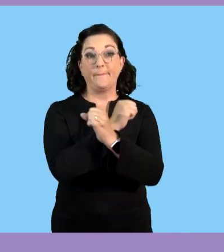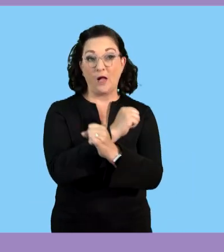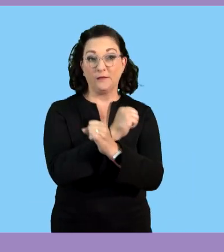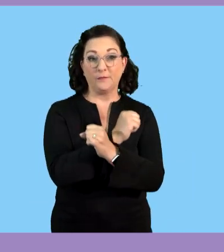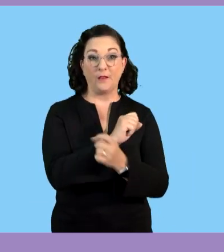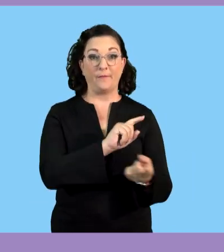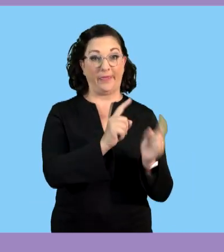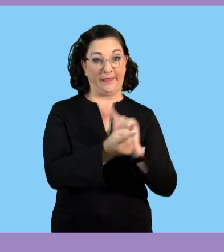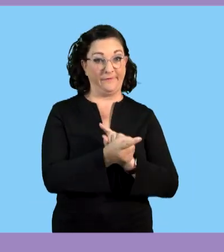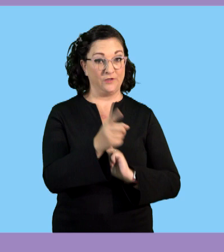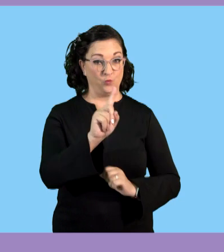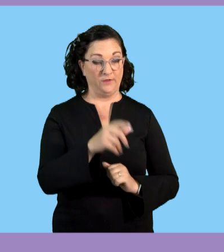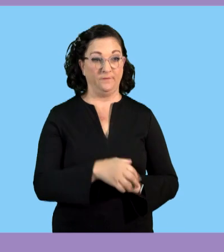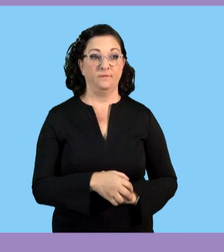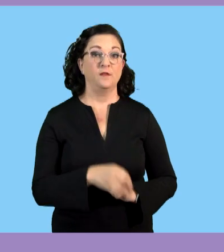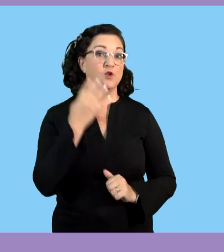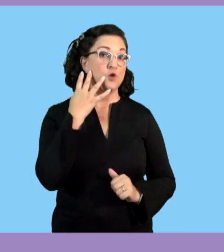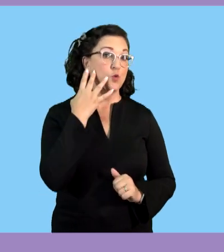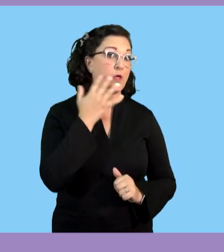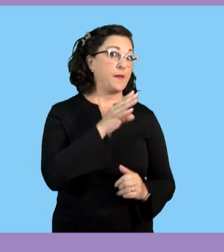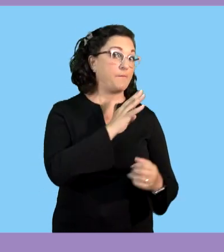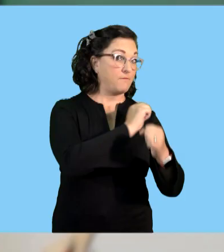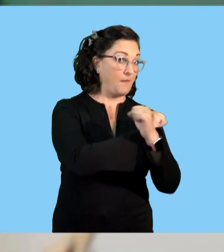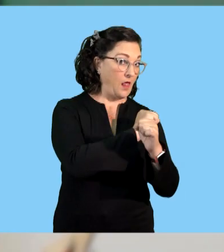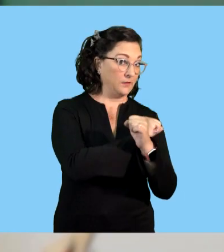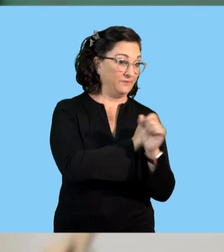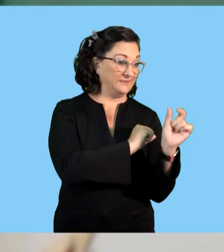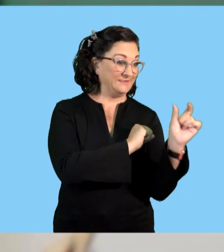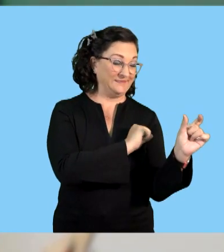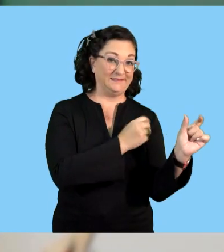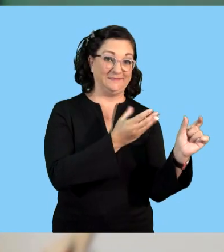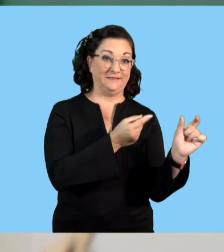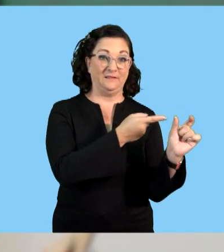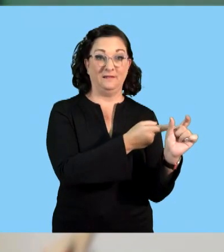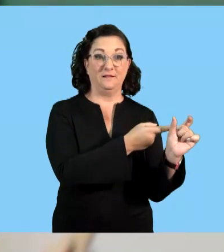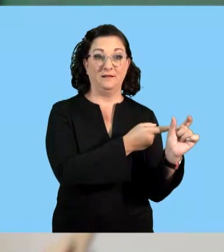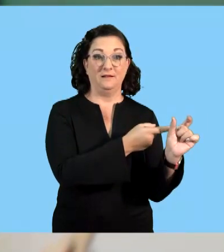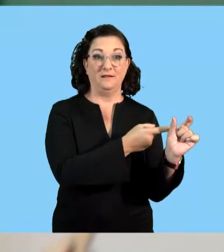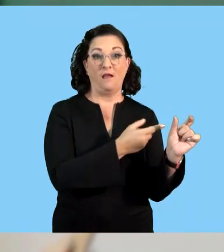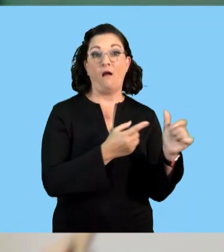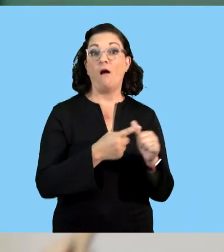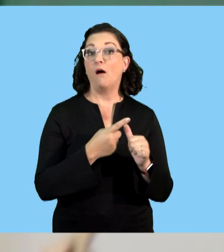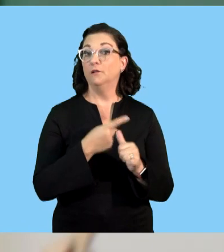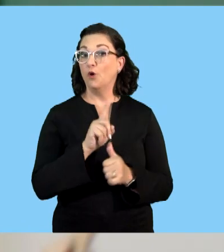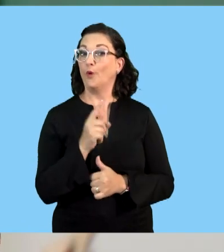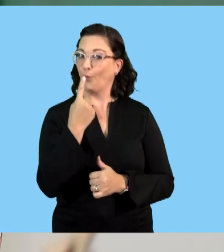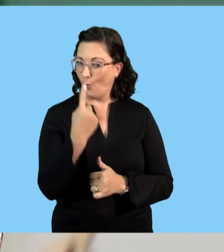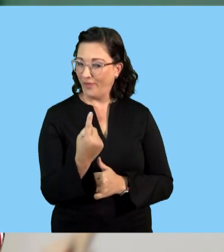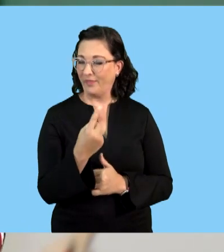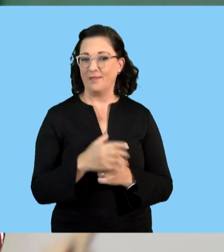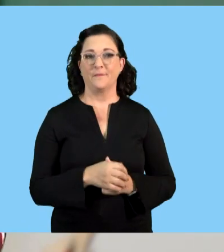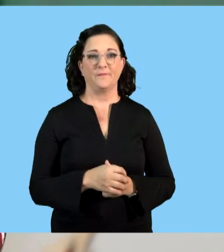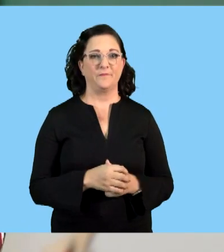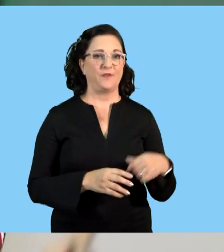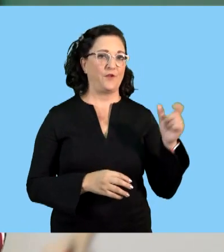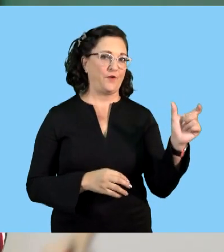The multiplicative inverse is the one that when you multiply with the given number, then the answer is supposed to give us a 1. So let's look